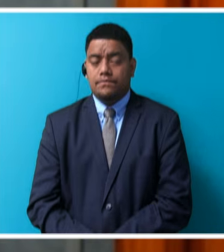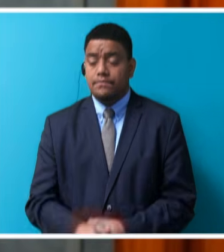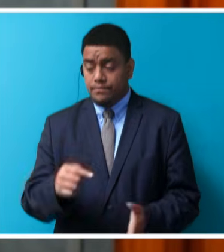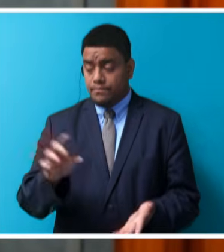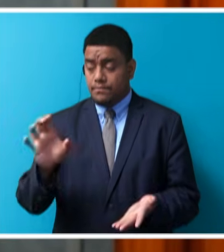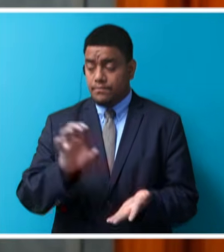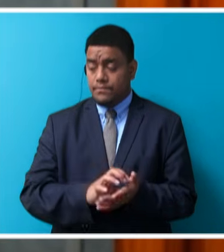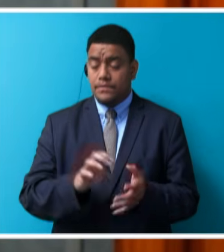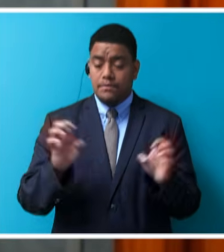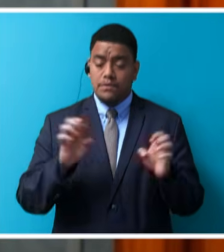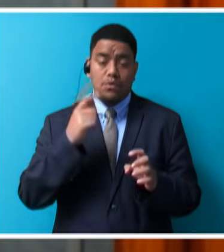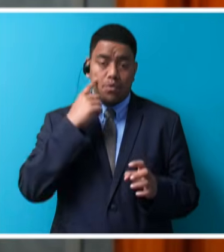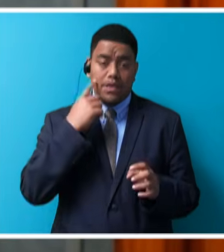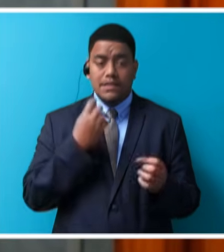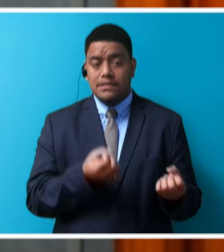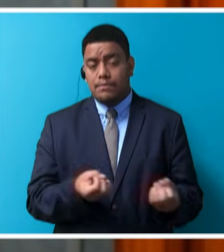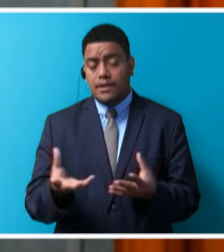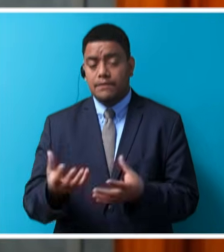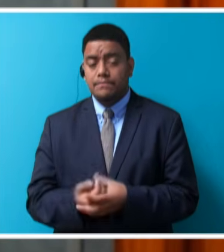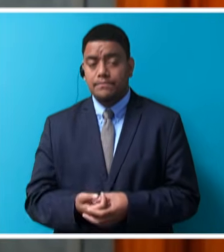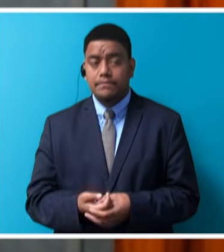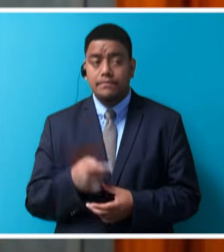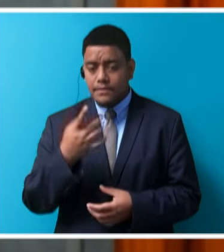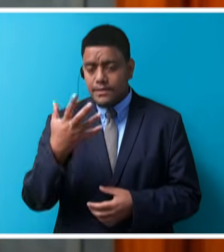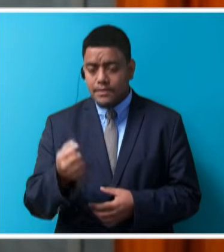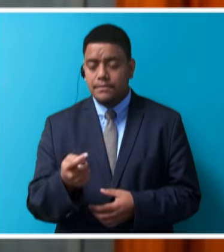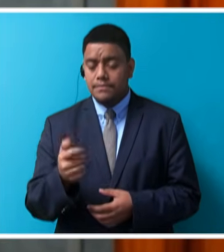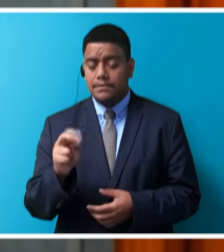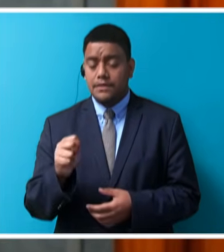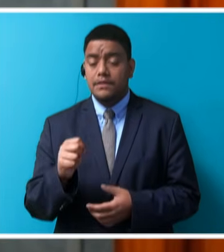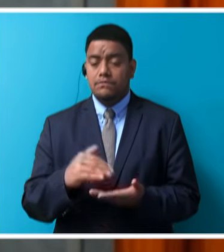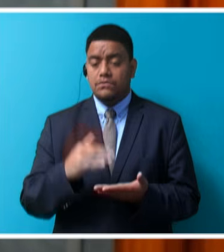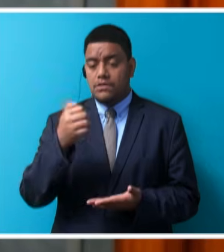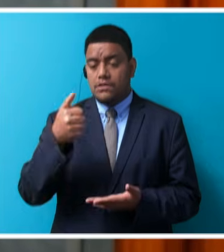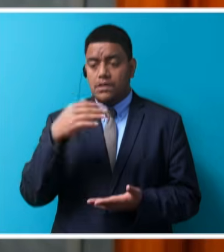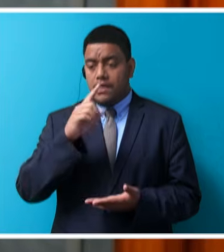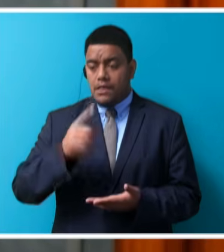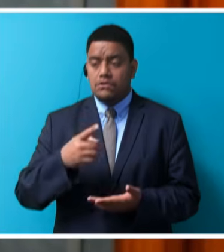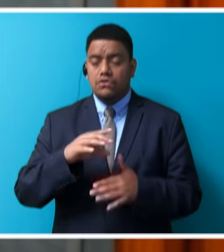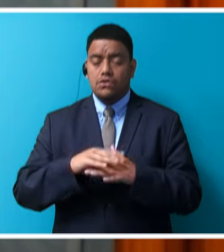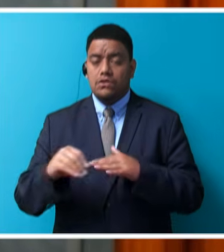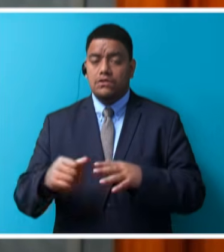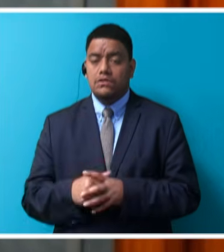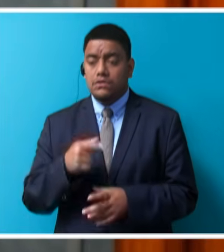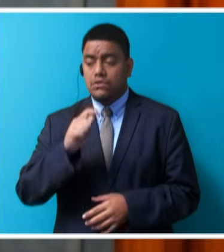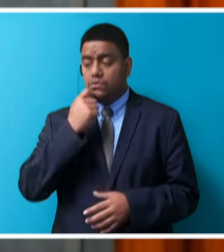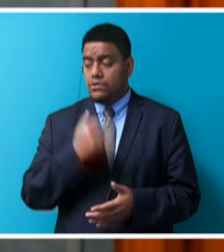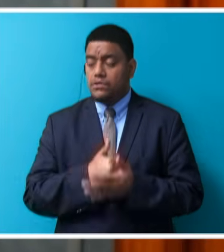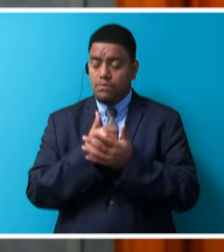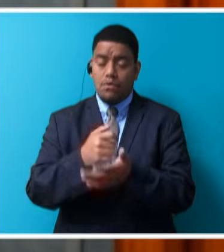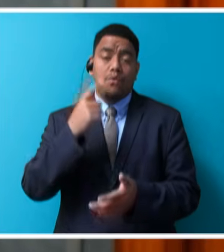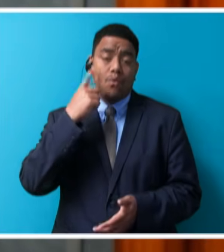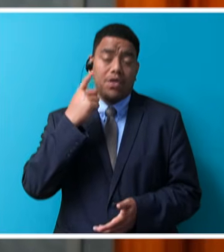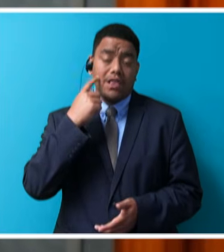of emergency water supplies has been increased to $600,000. This will support water